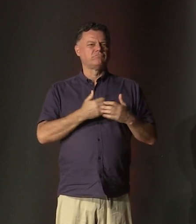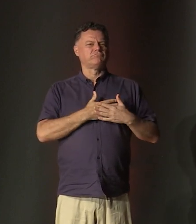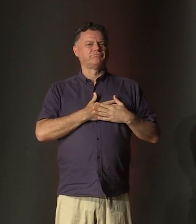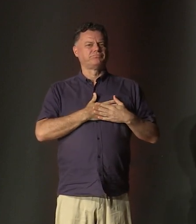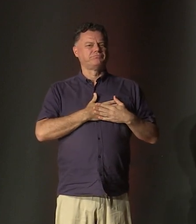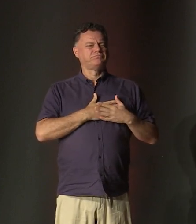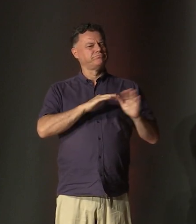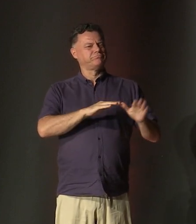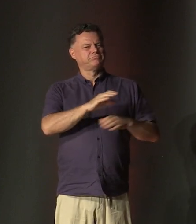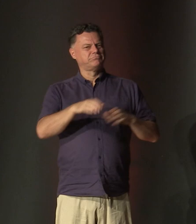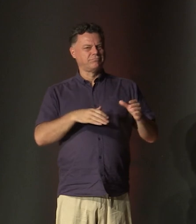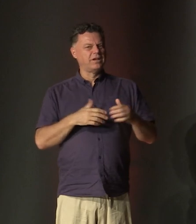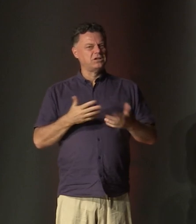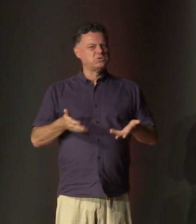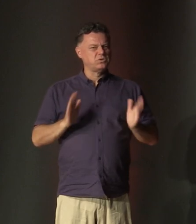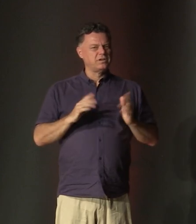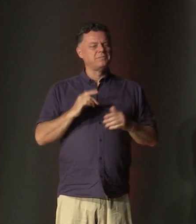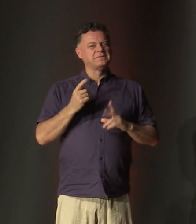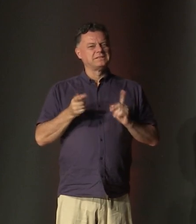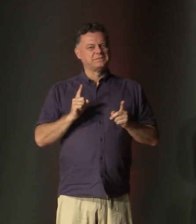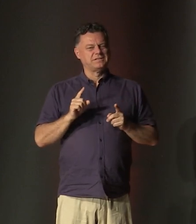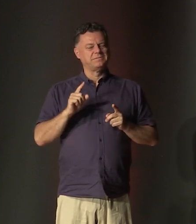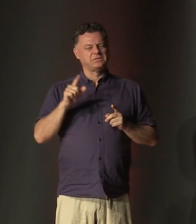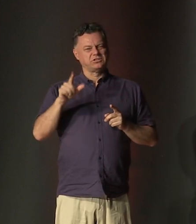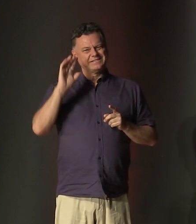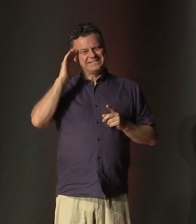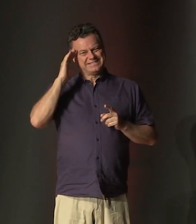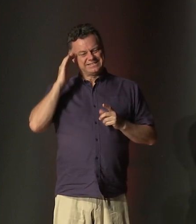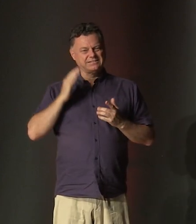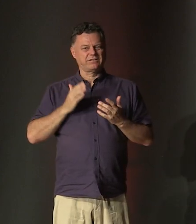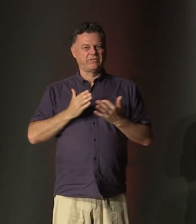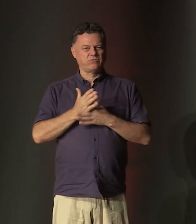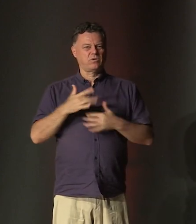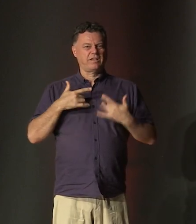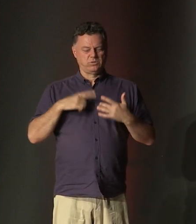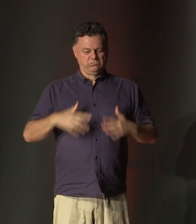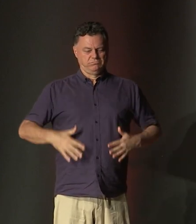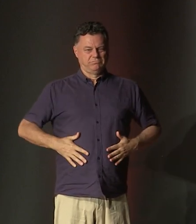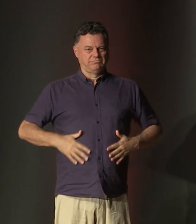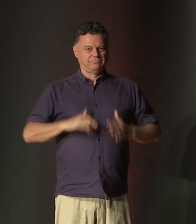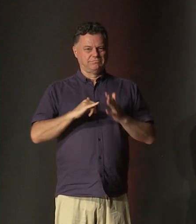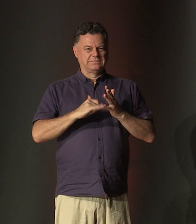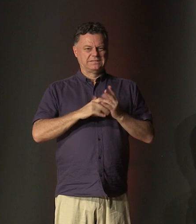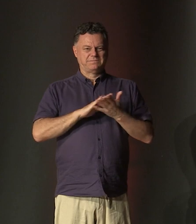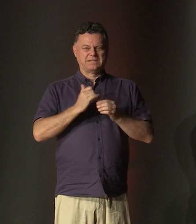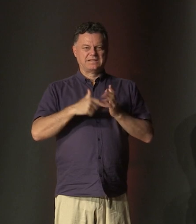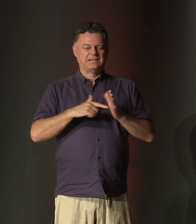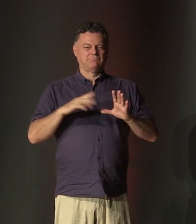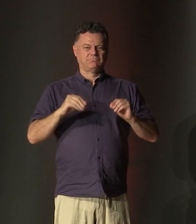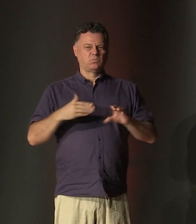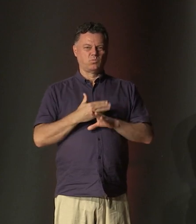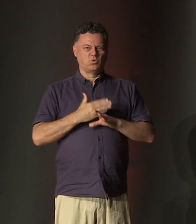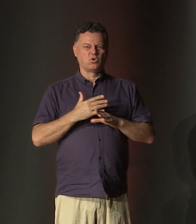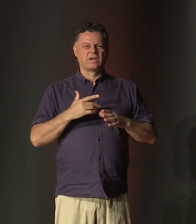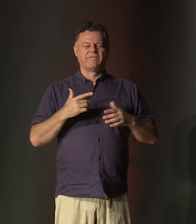thriving these days, although she does still have to manage many of those same medical challenges.